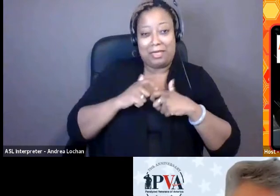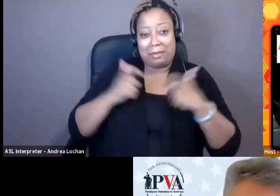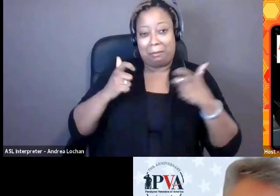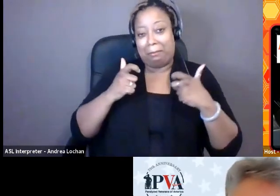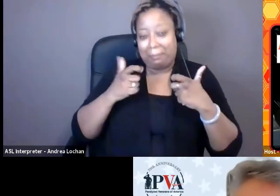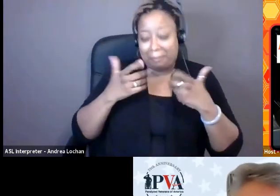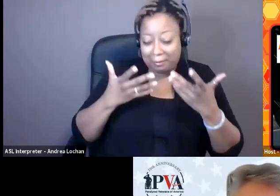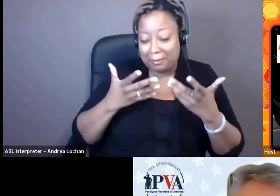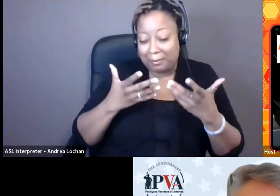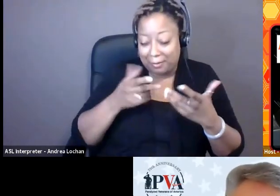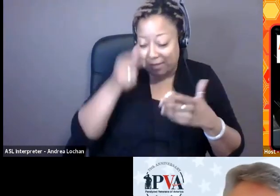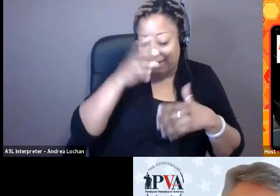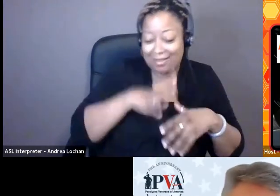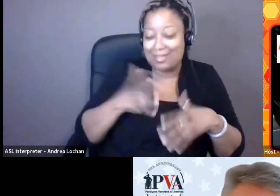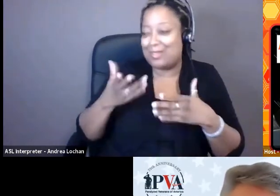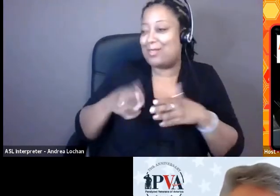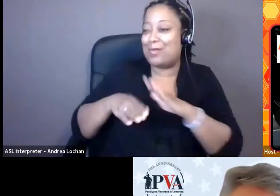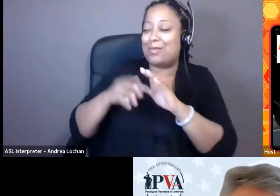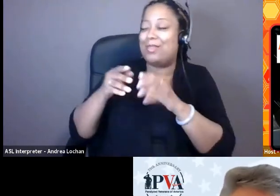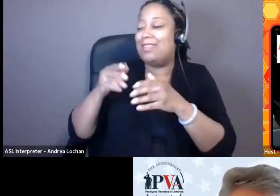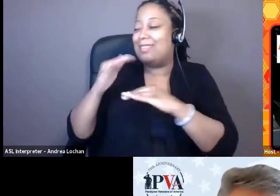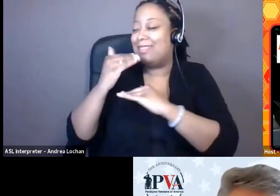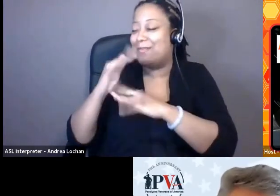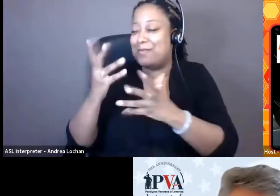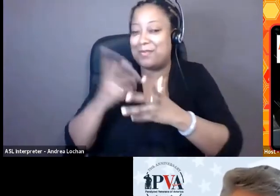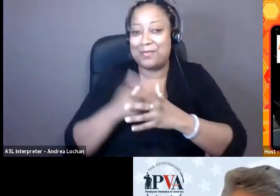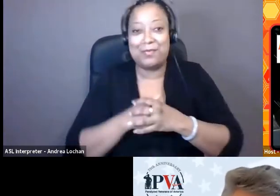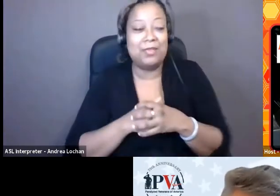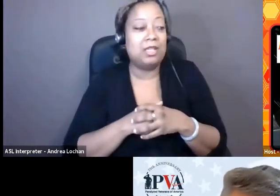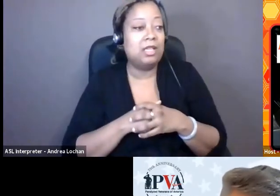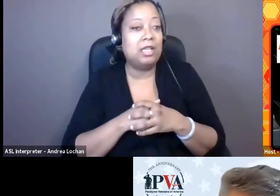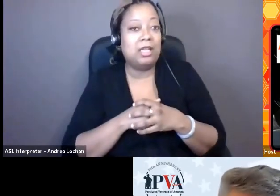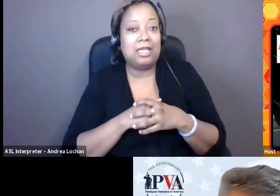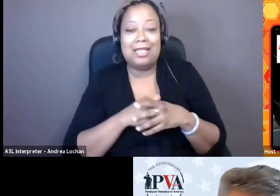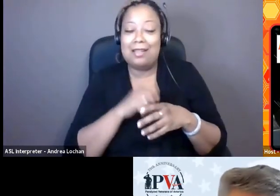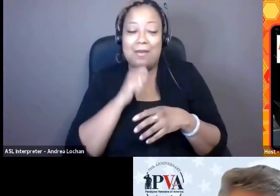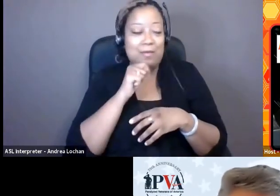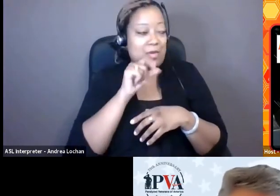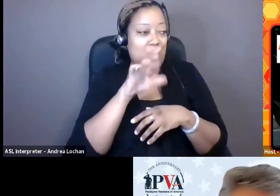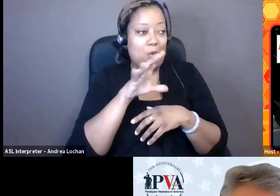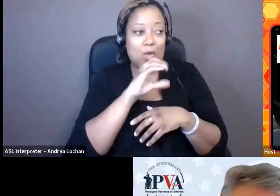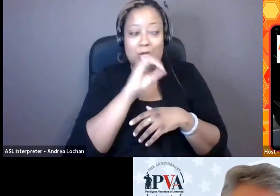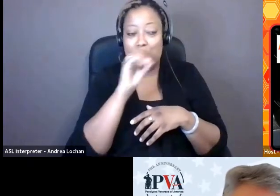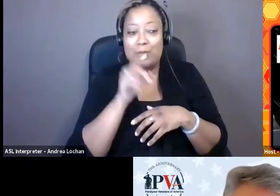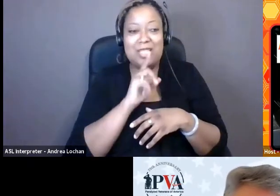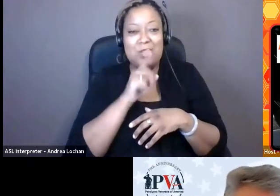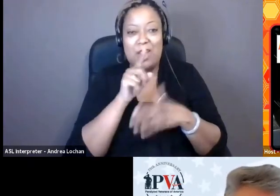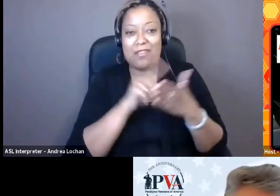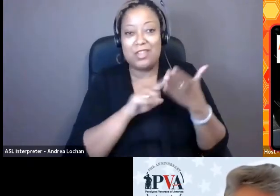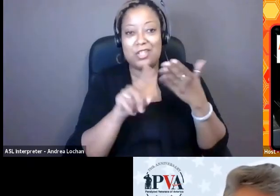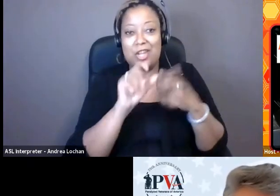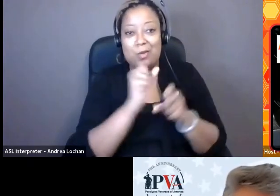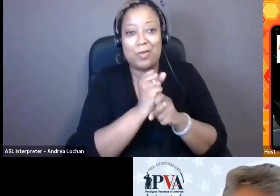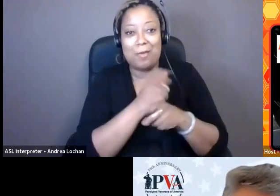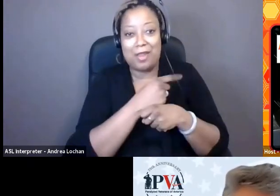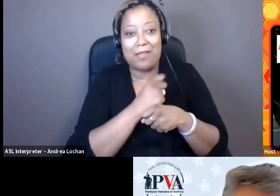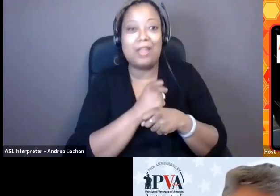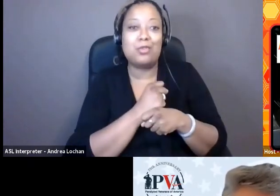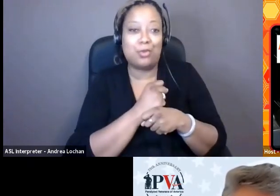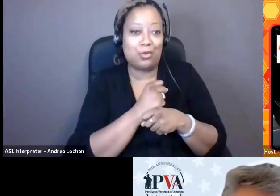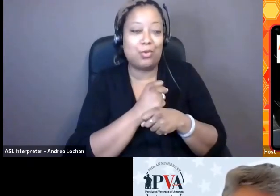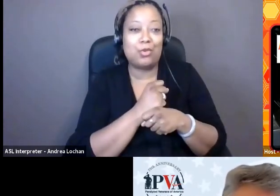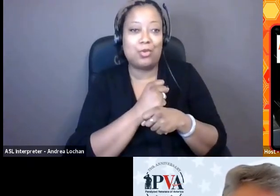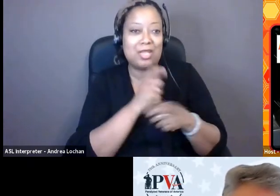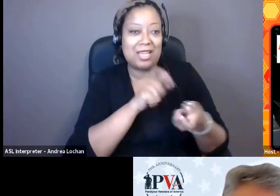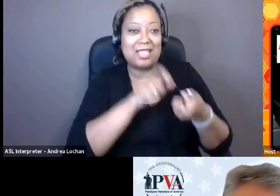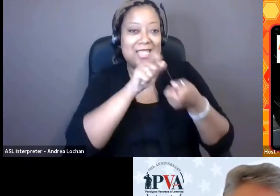So what's the weight limit, my friend? I'm not 100% sure. You're going to have to check with your manufacturer on exactly